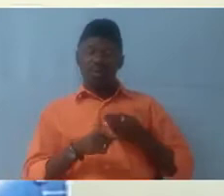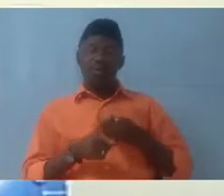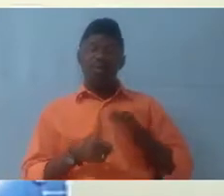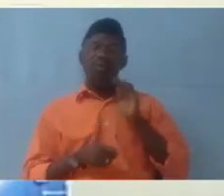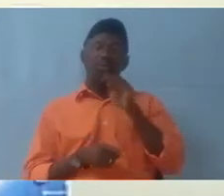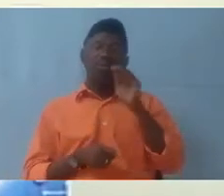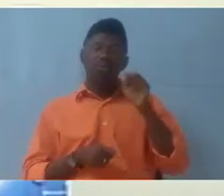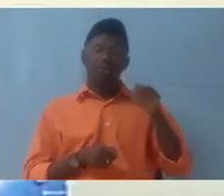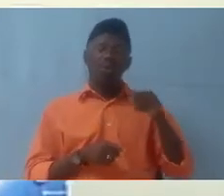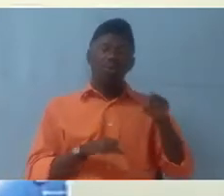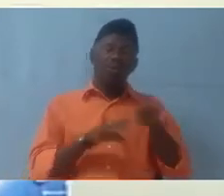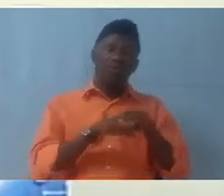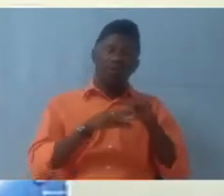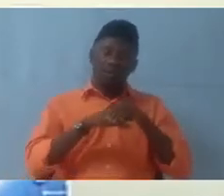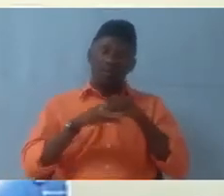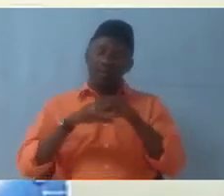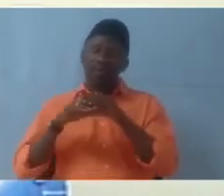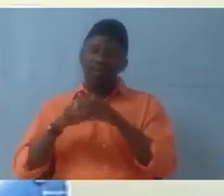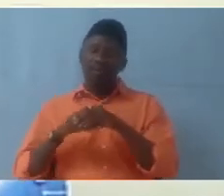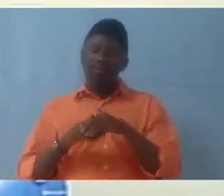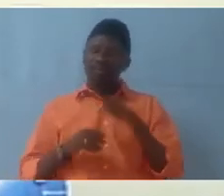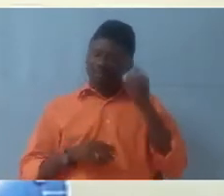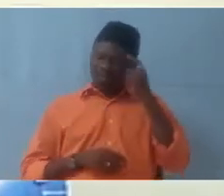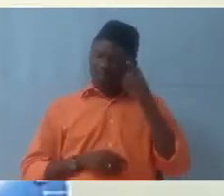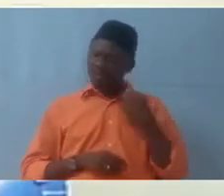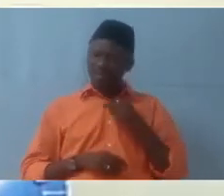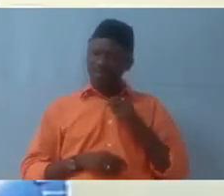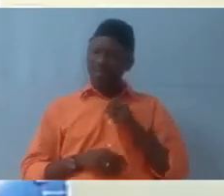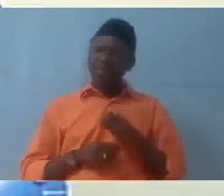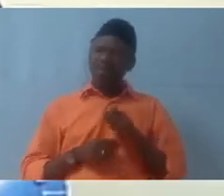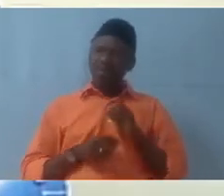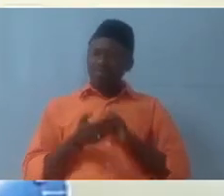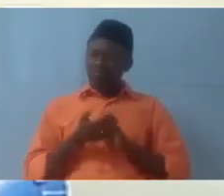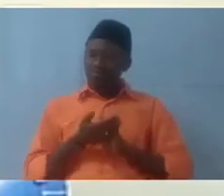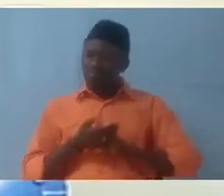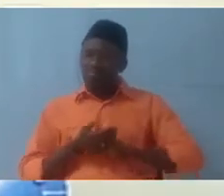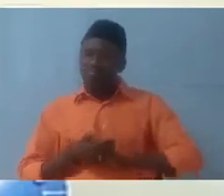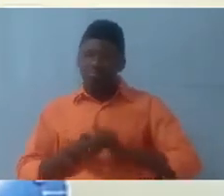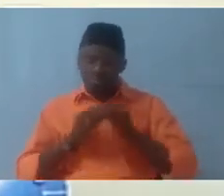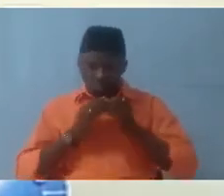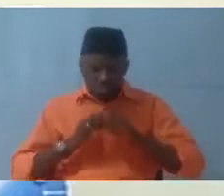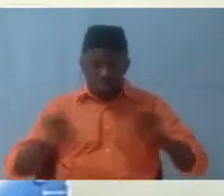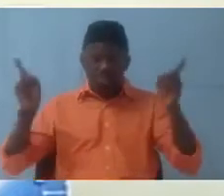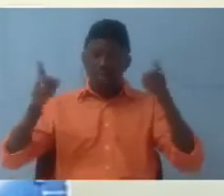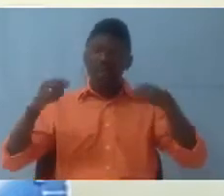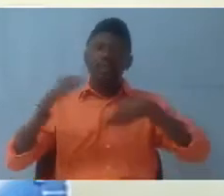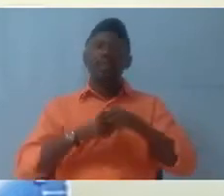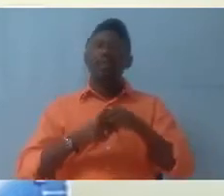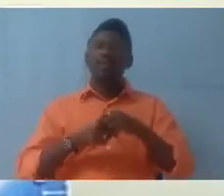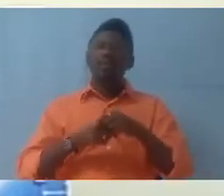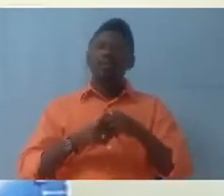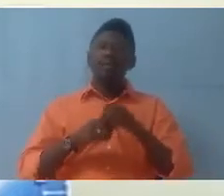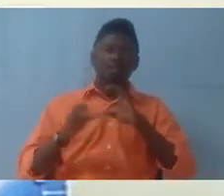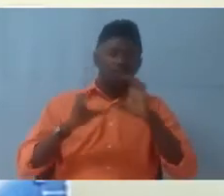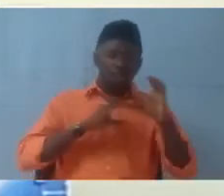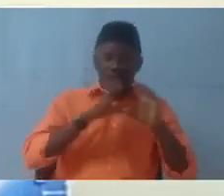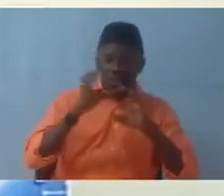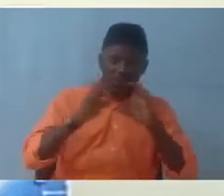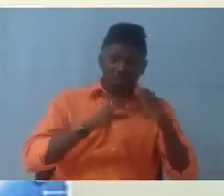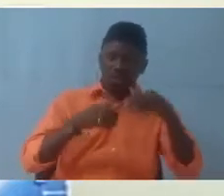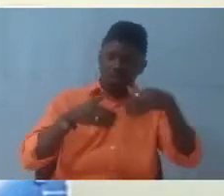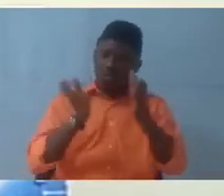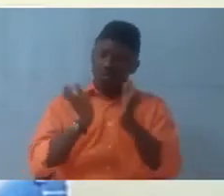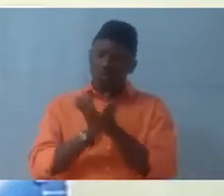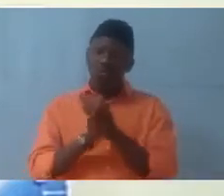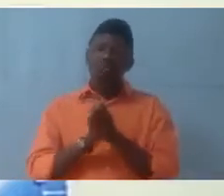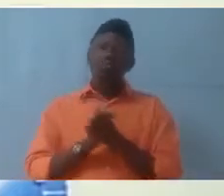colleagues. I think she must have posted it on our chat group. Yakarna dal daf ko tassare won rek ci fiñ di pench miñ